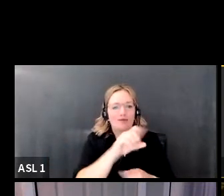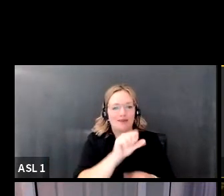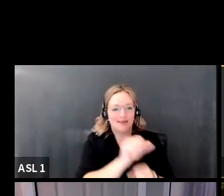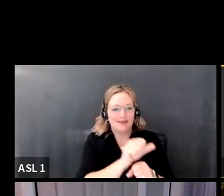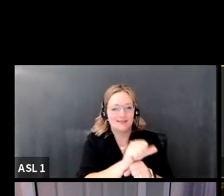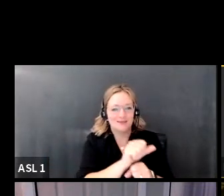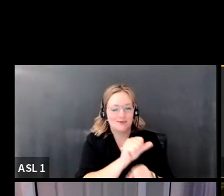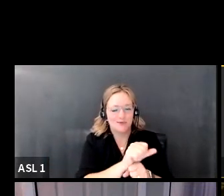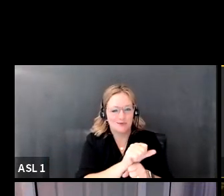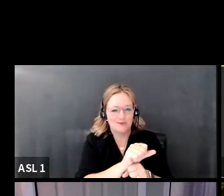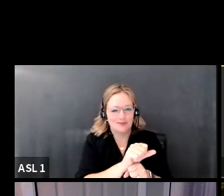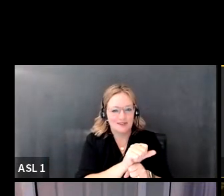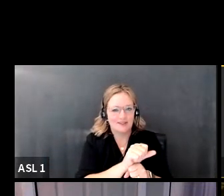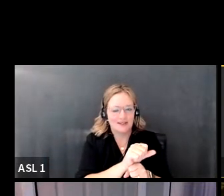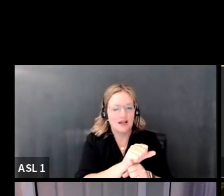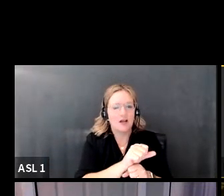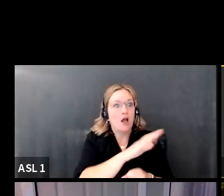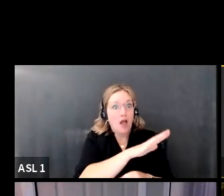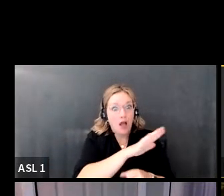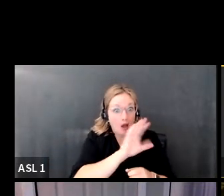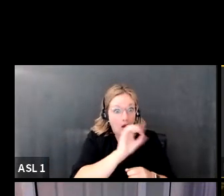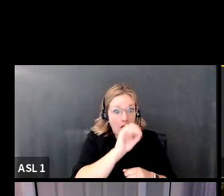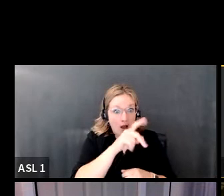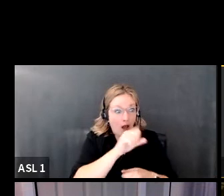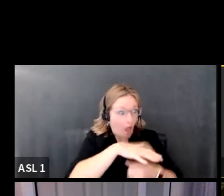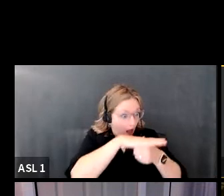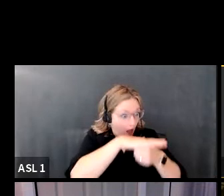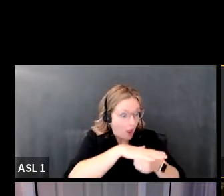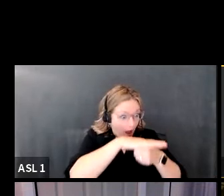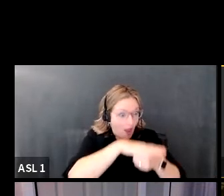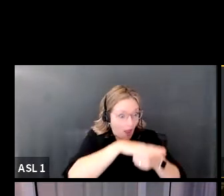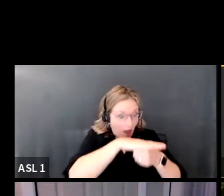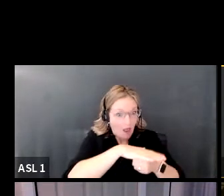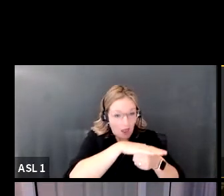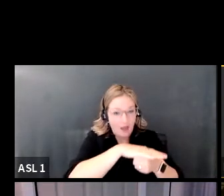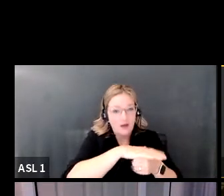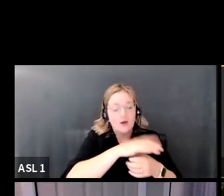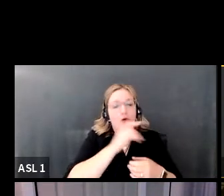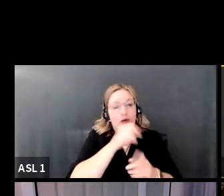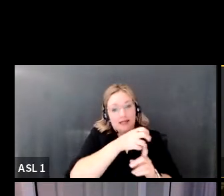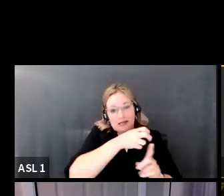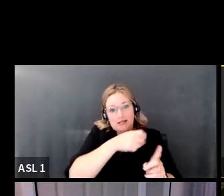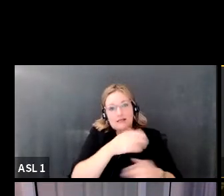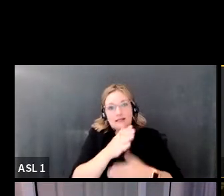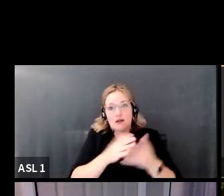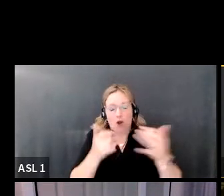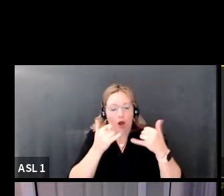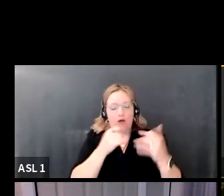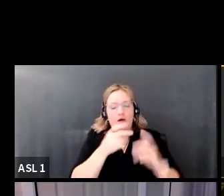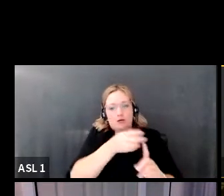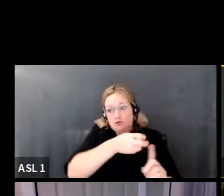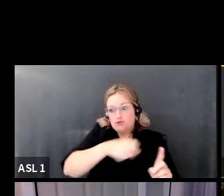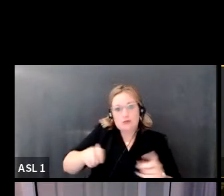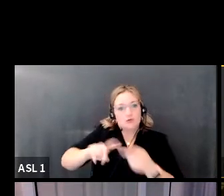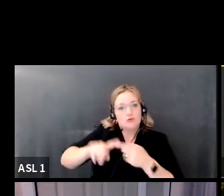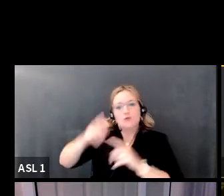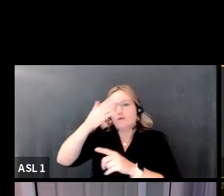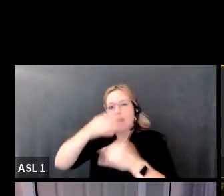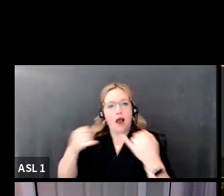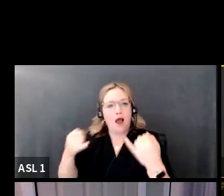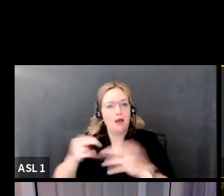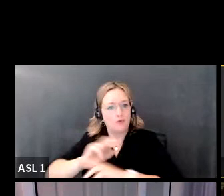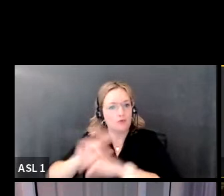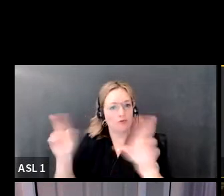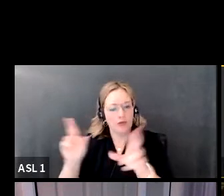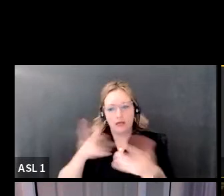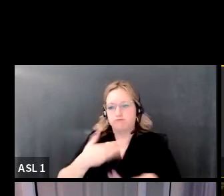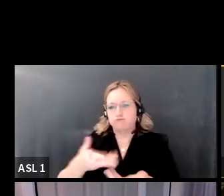that will take off pressure from ops as that transition happens and as those calls are triaged to frontline resources that are